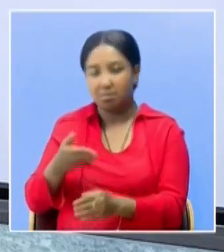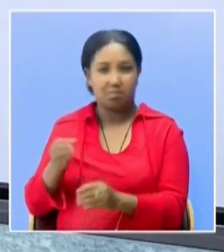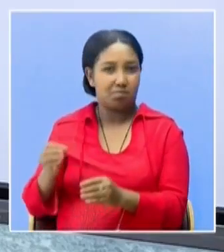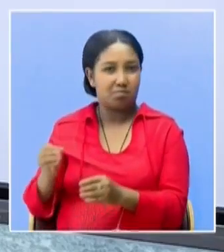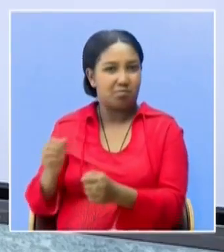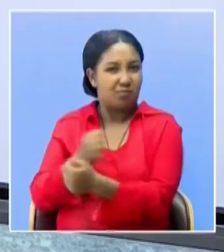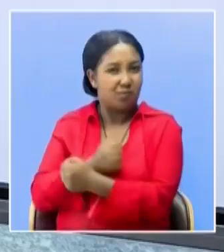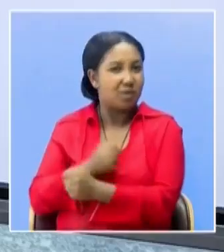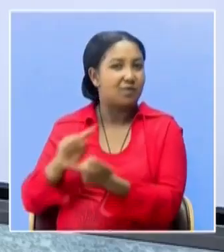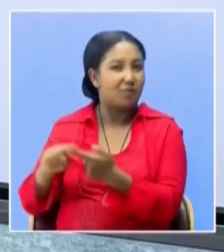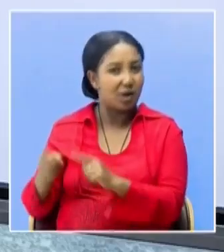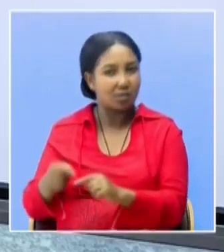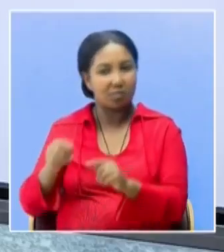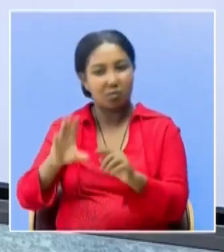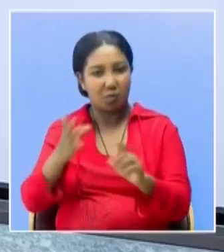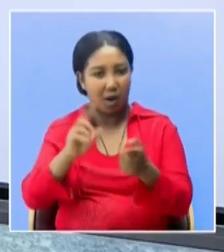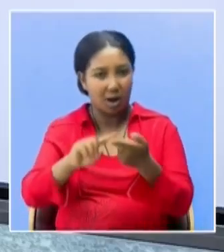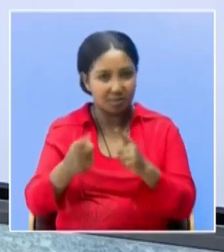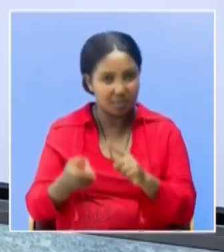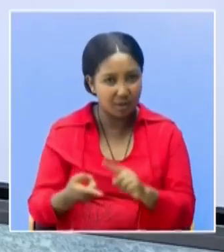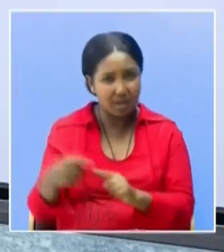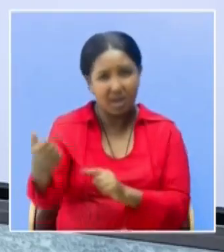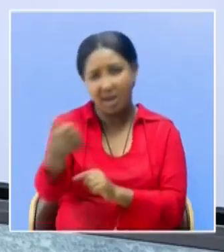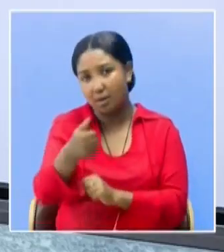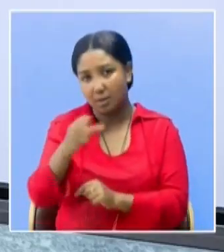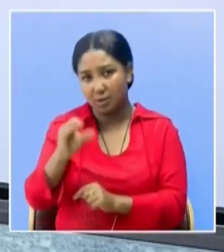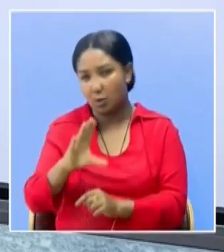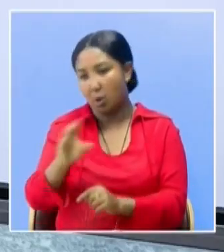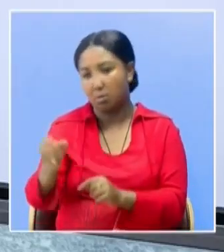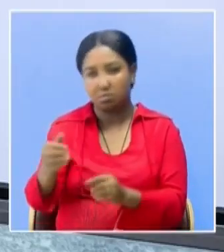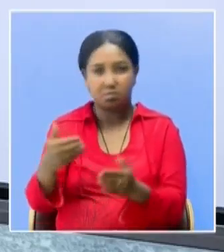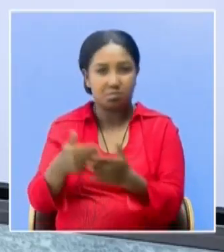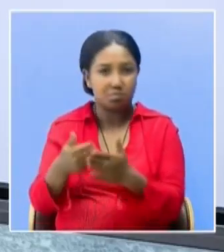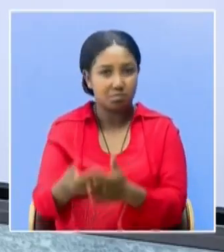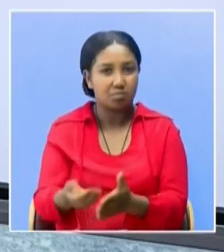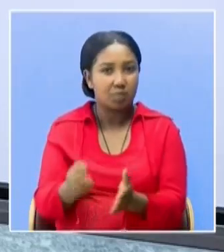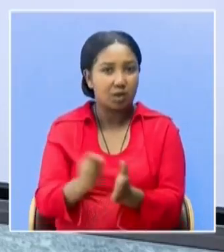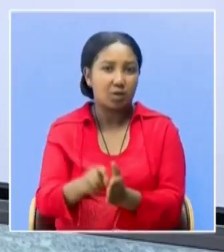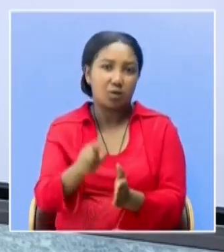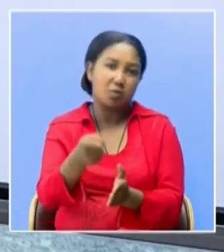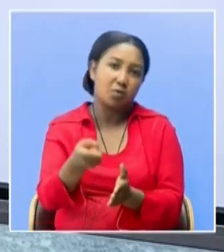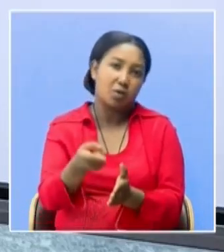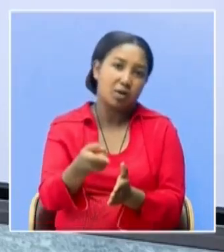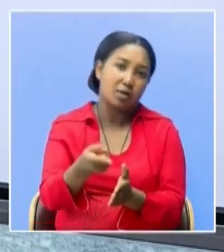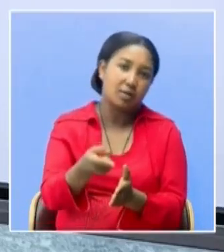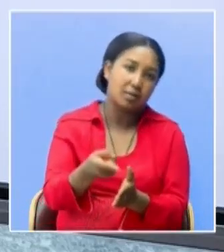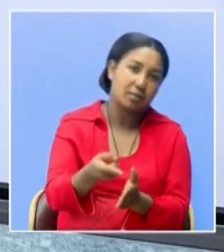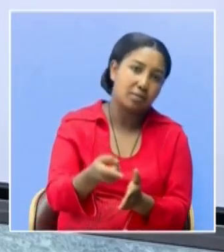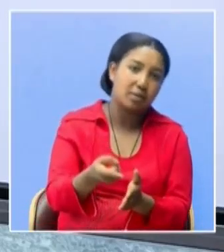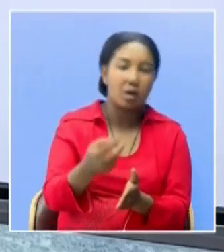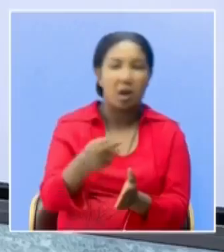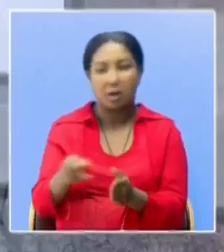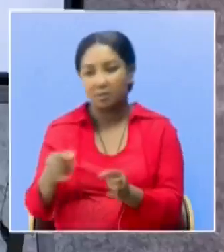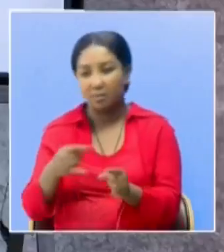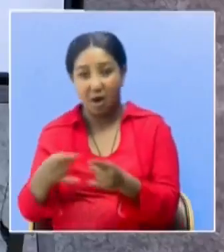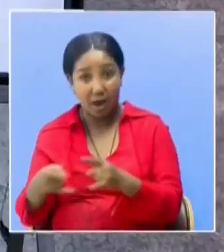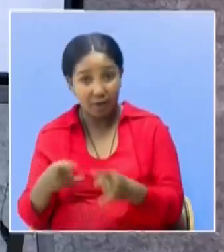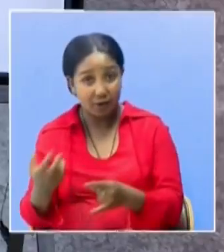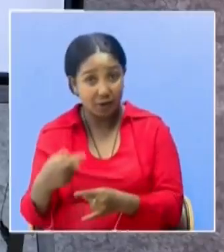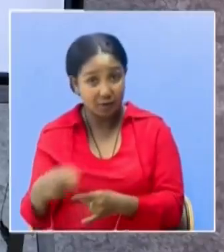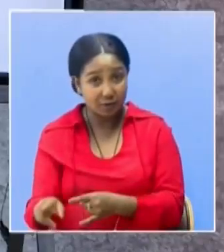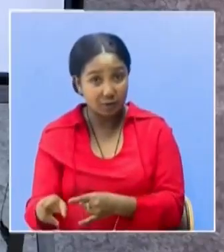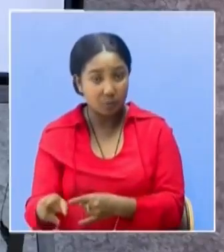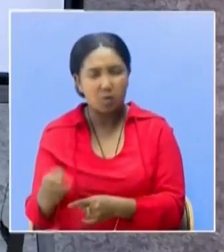okay, a classmate, okay, to anyone else that is familiar to you. It's maybe your cousin, relatives, or